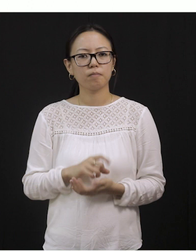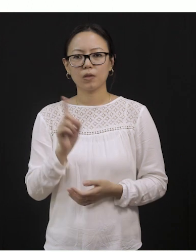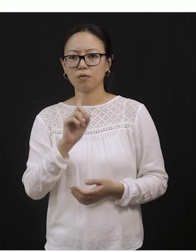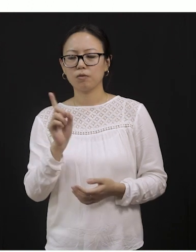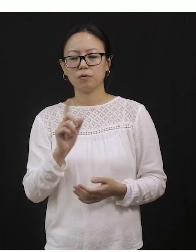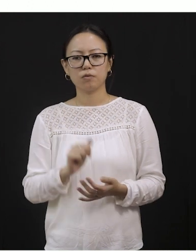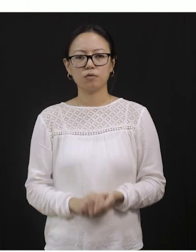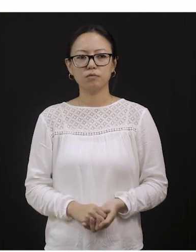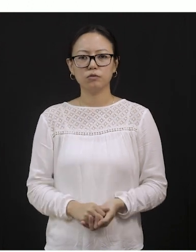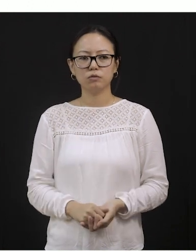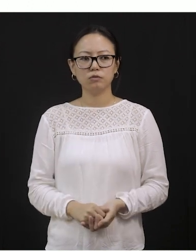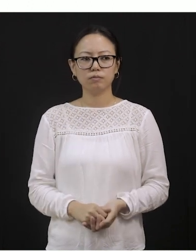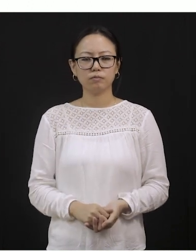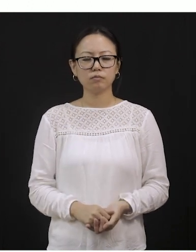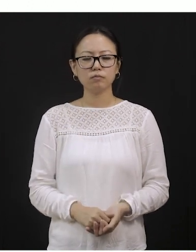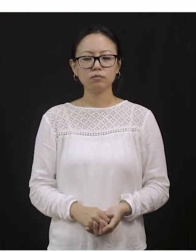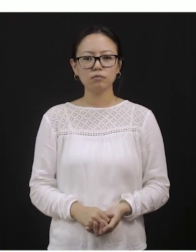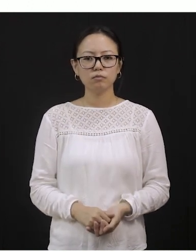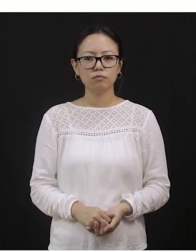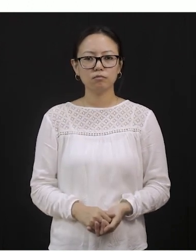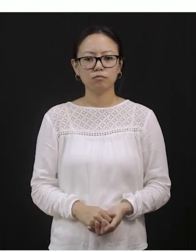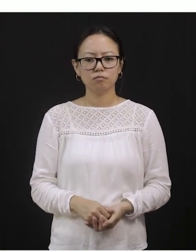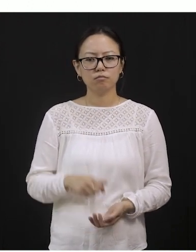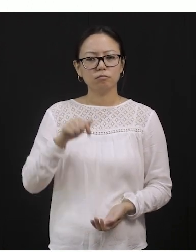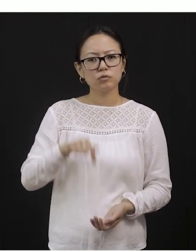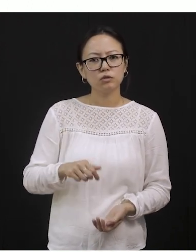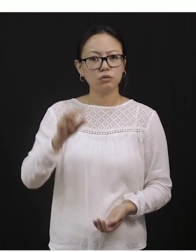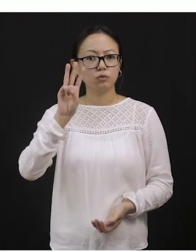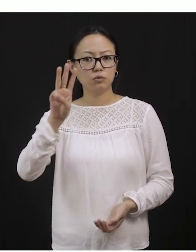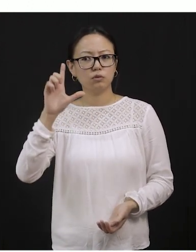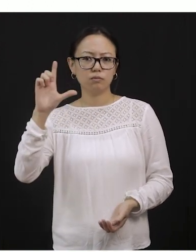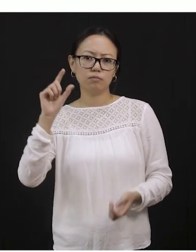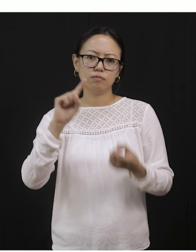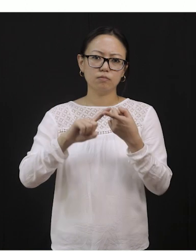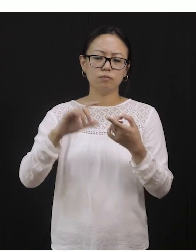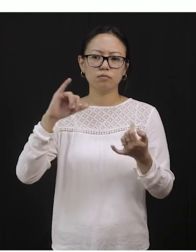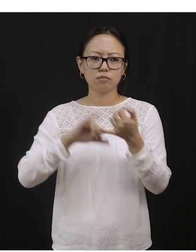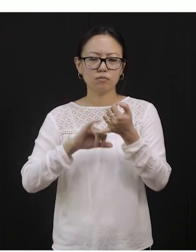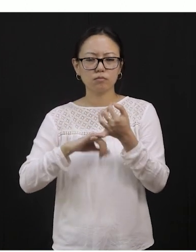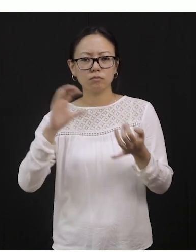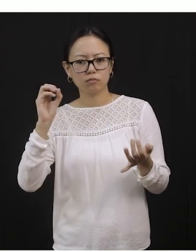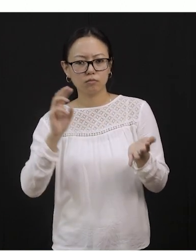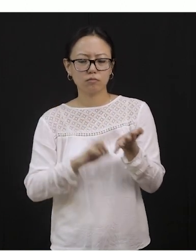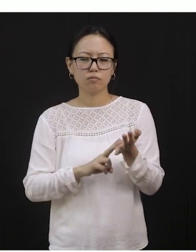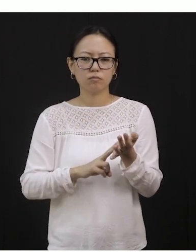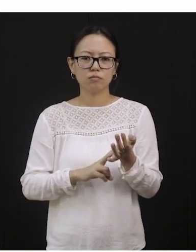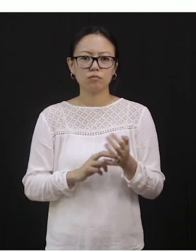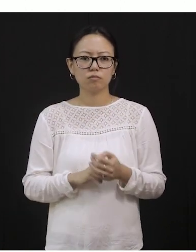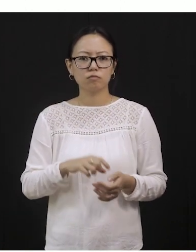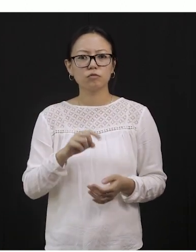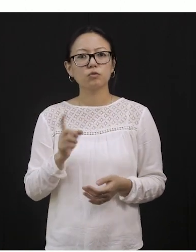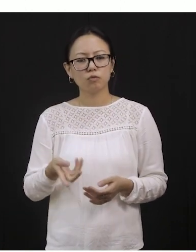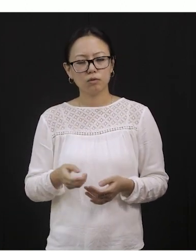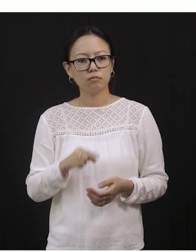the third moral lesson that we learn from Chota Pim cartoon. And the next moral lesson that I learned from